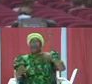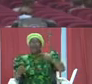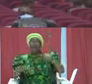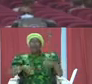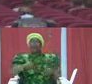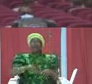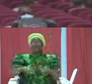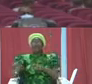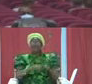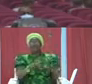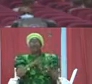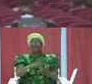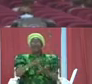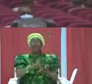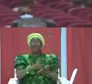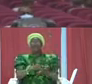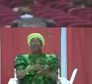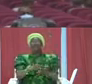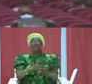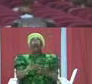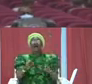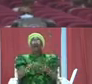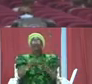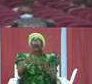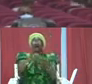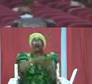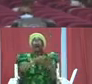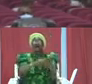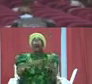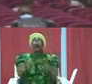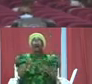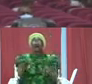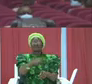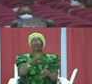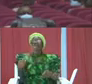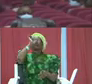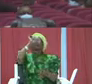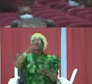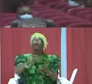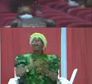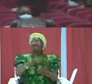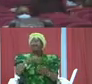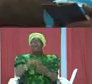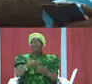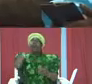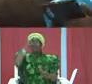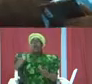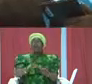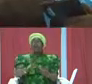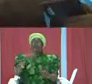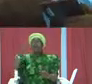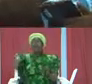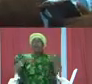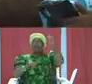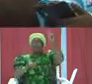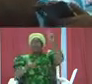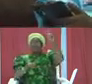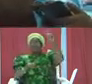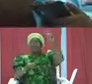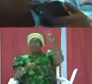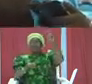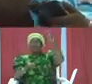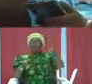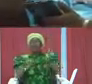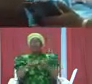ye as oft as you drink it in remembrance of me. For